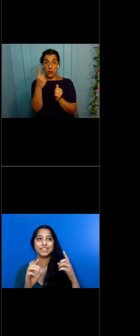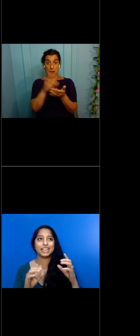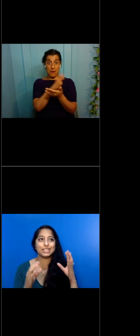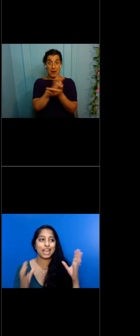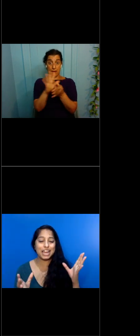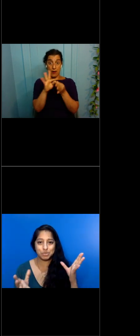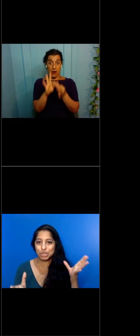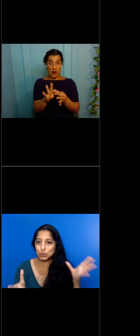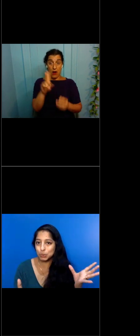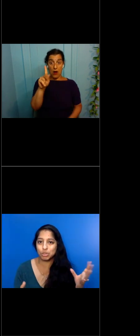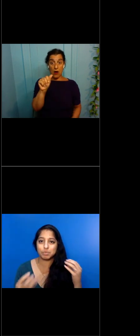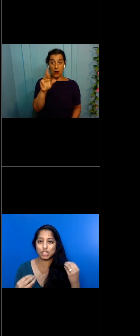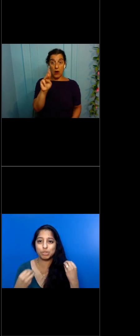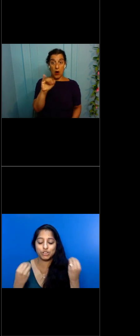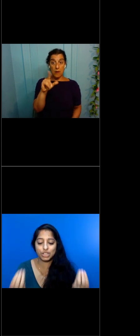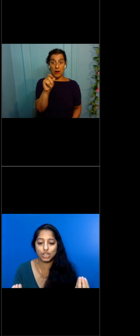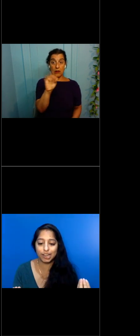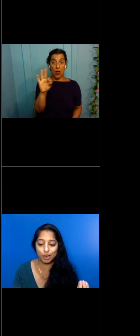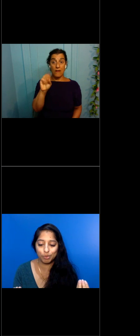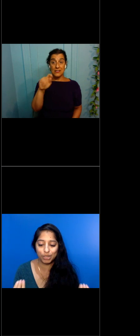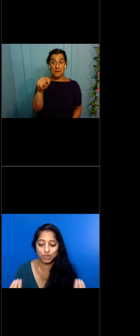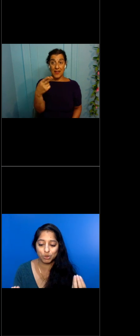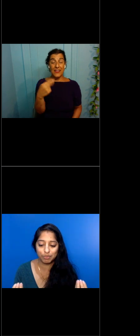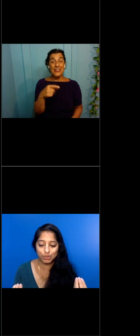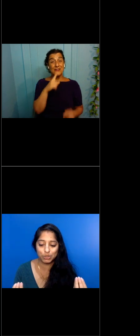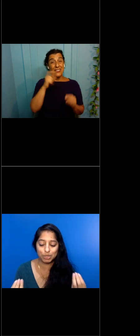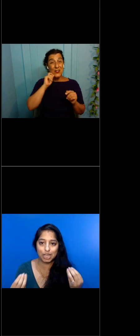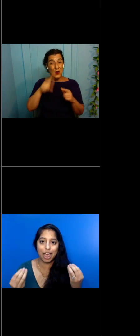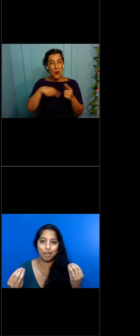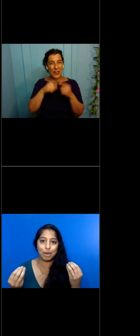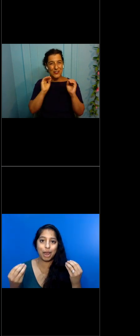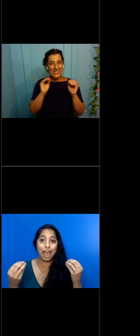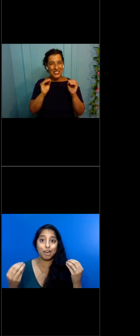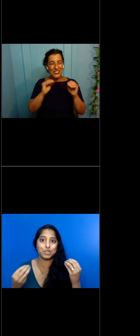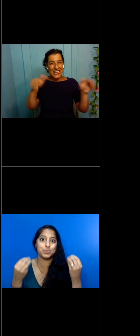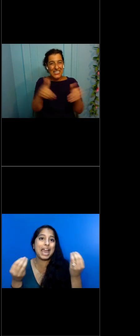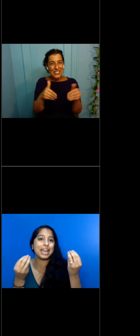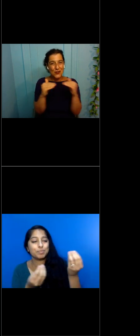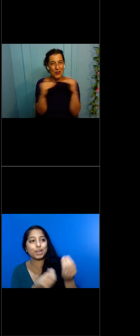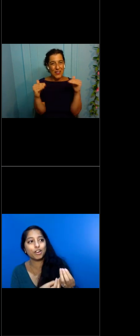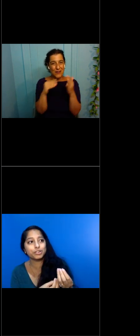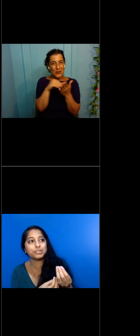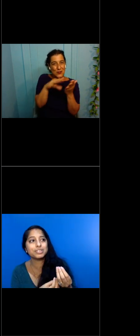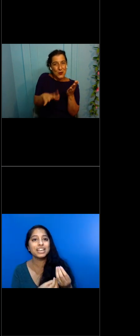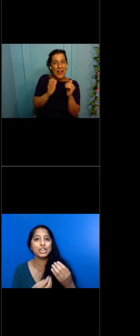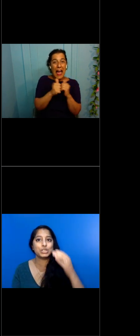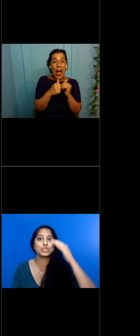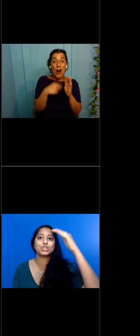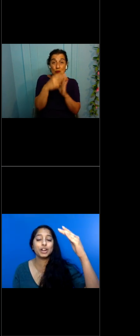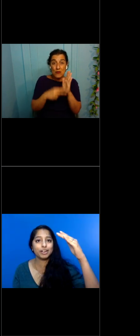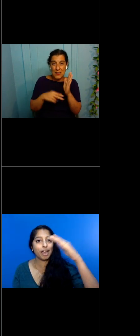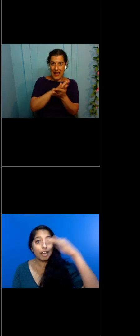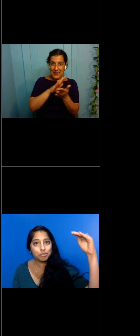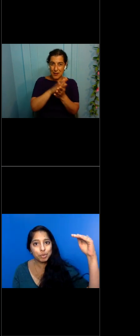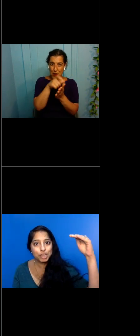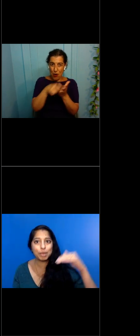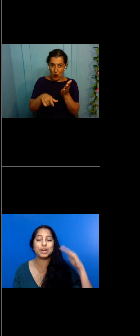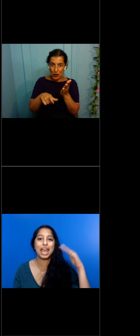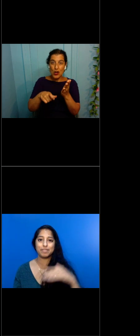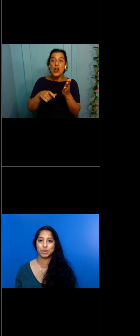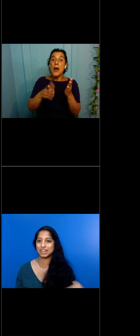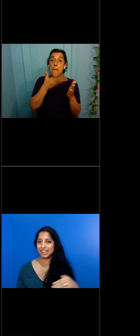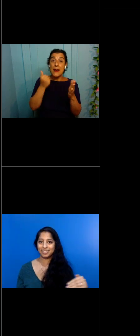want to say, like, it's really cool, especially when you're teaching intro level students about how to read academic articles, to start off